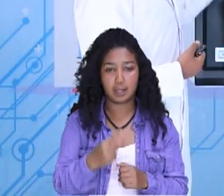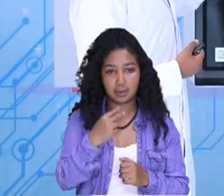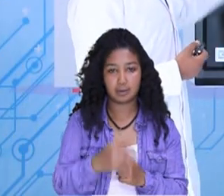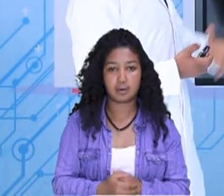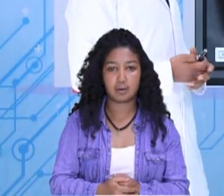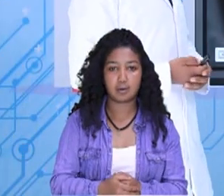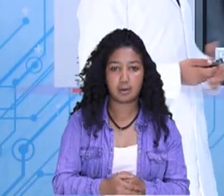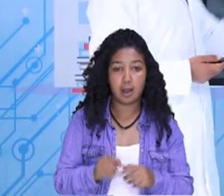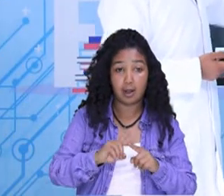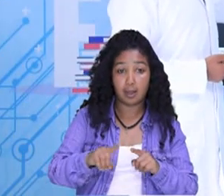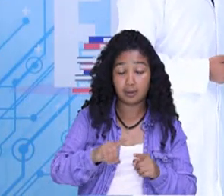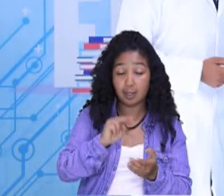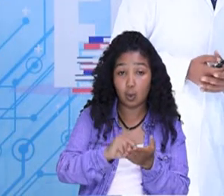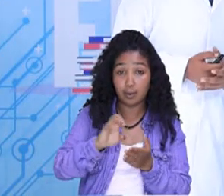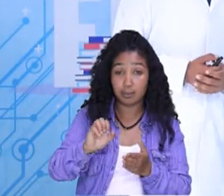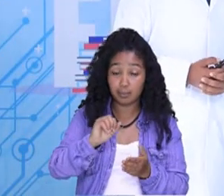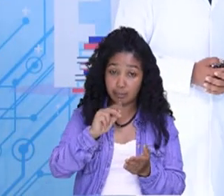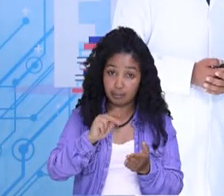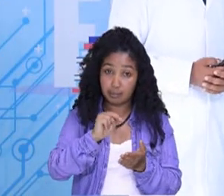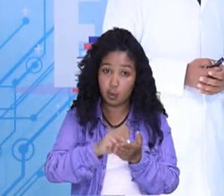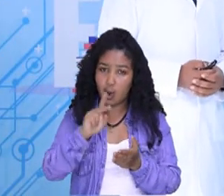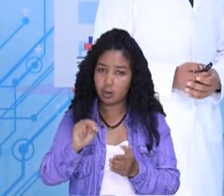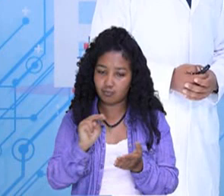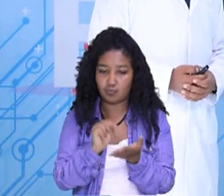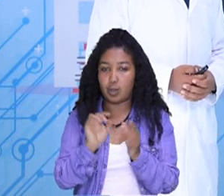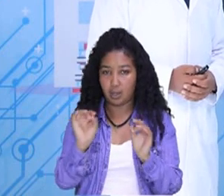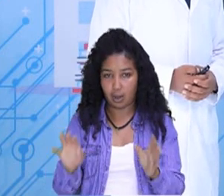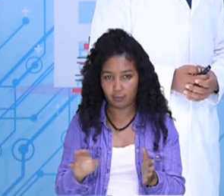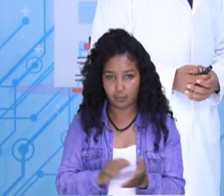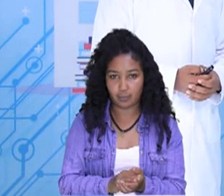see. Unlike eukaryotes, prokaryotes do not have nucleus.